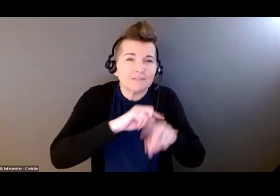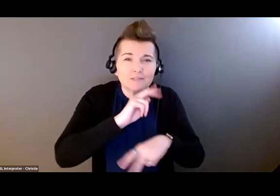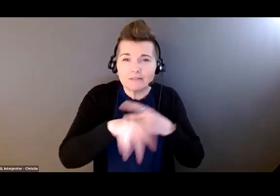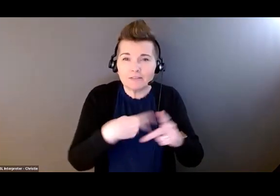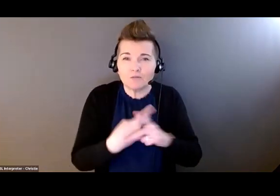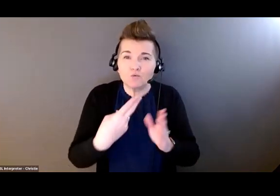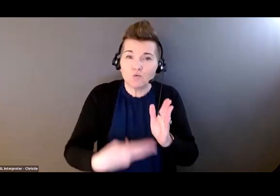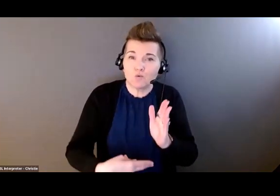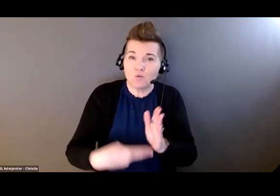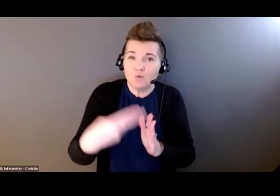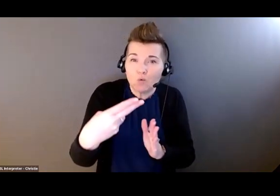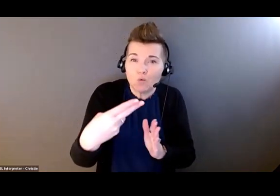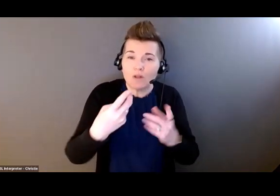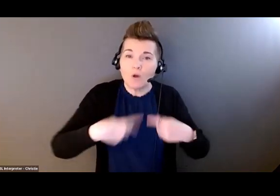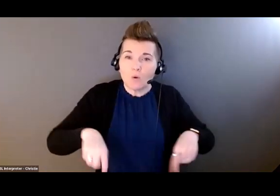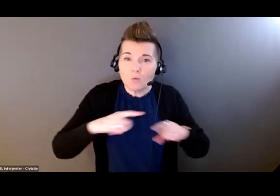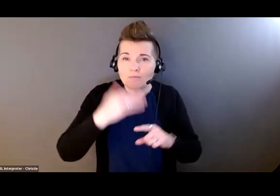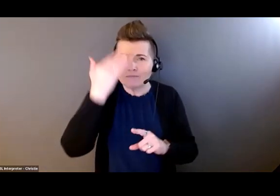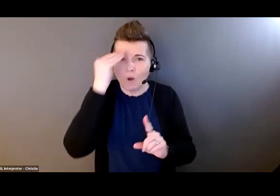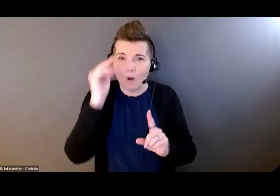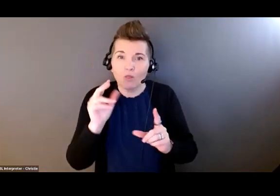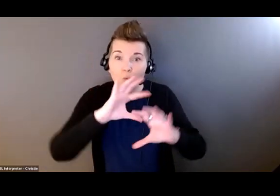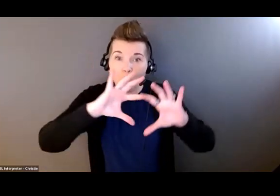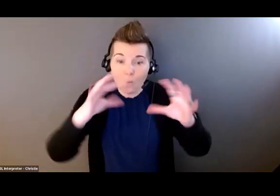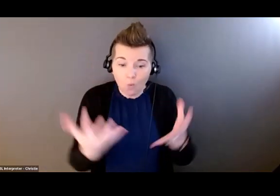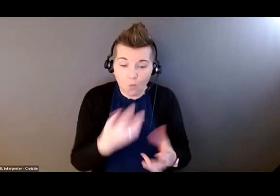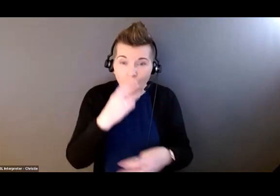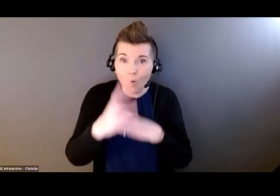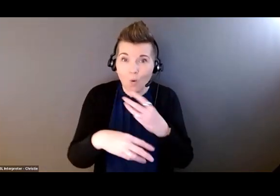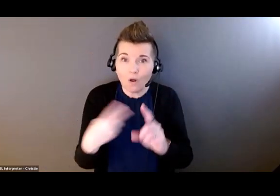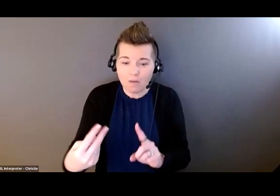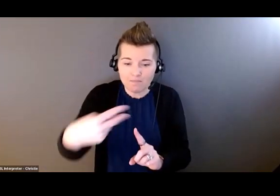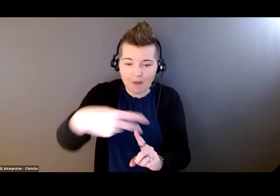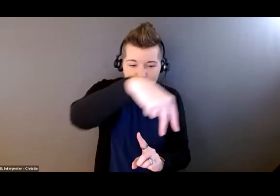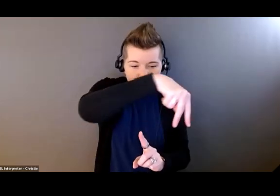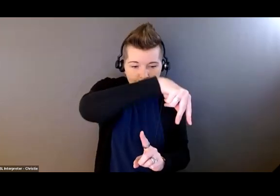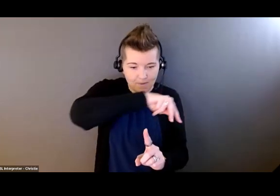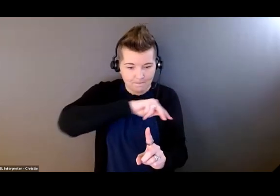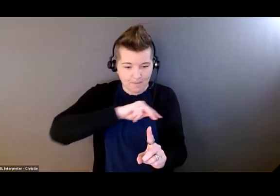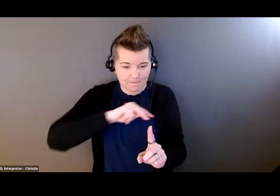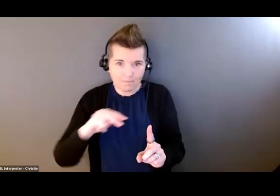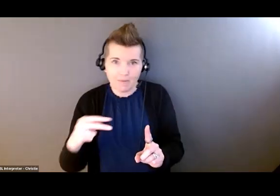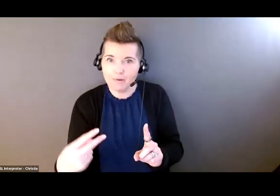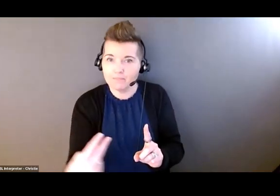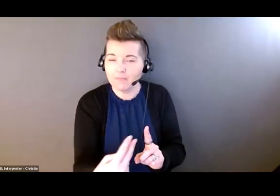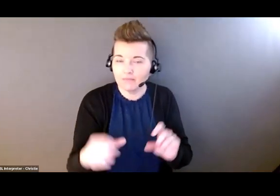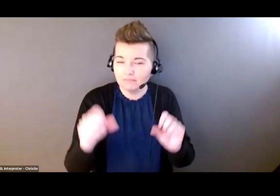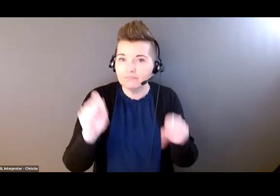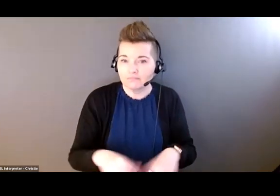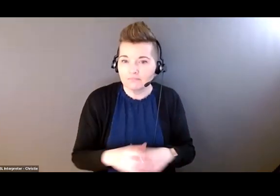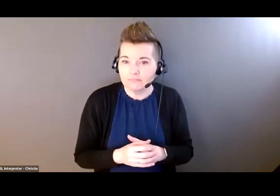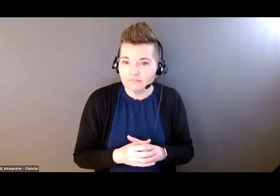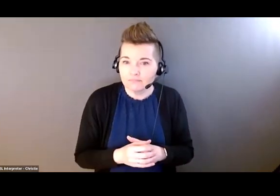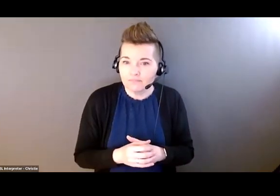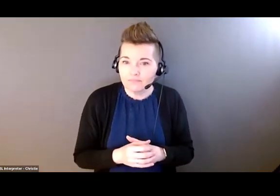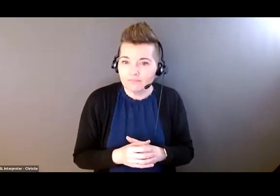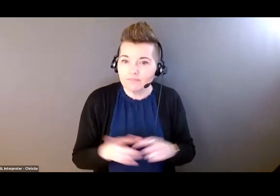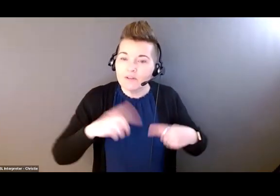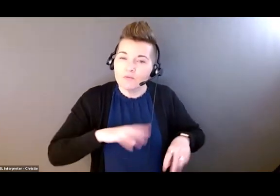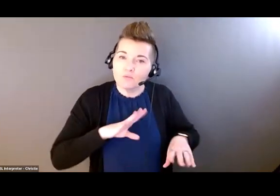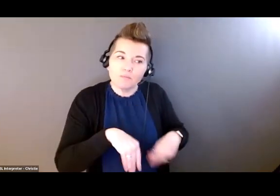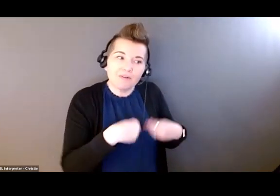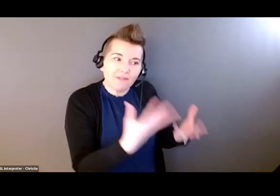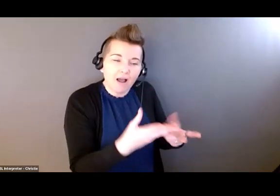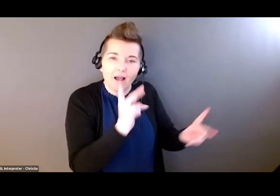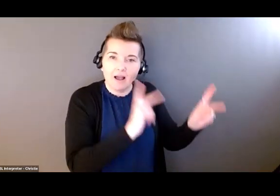multiple truths. And by seeking multiple truths, we're reminded that there is many ways to see the world and there's many lenses to view the